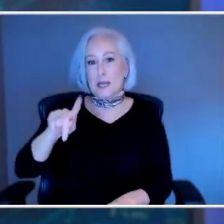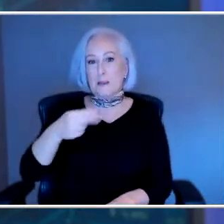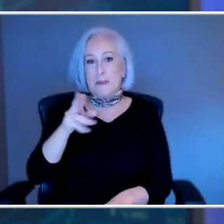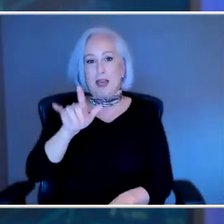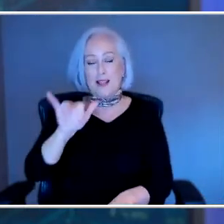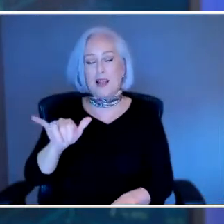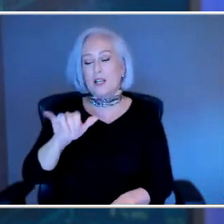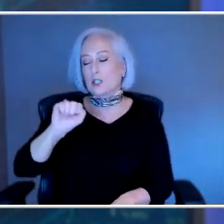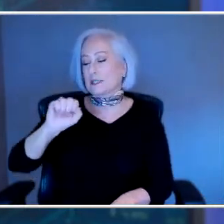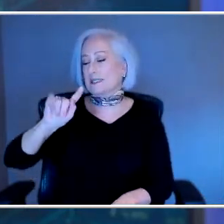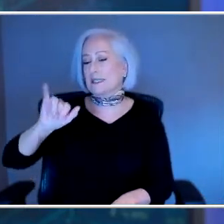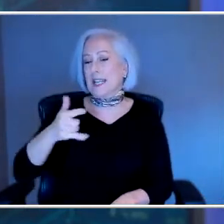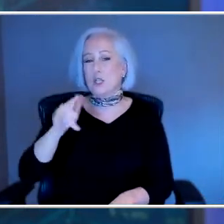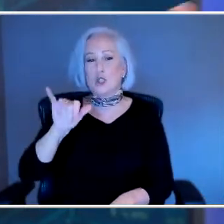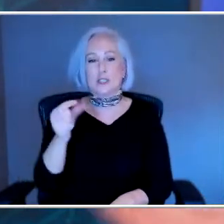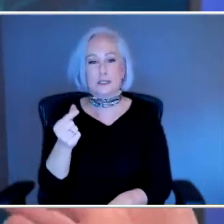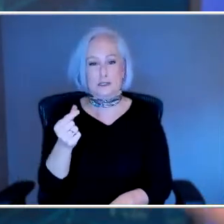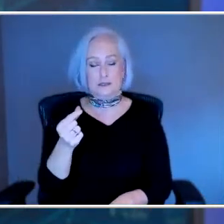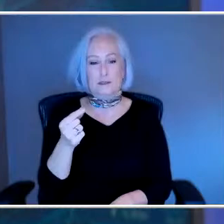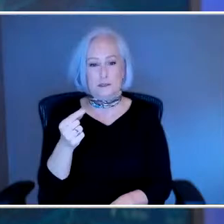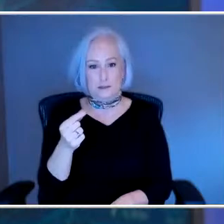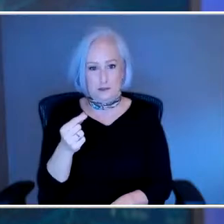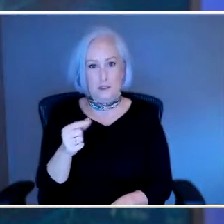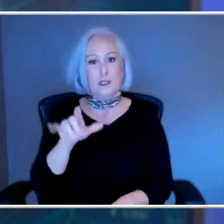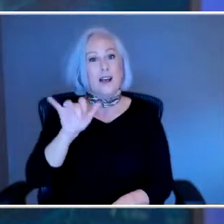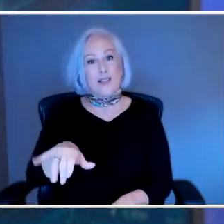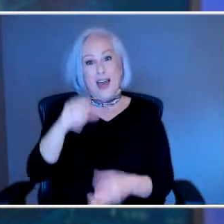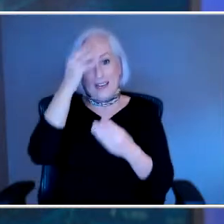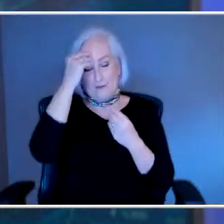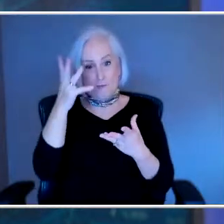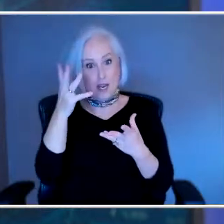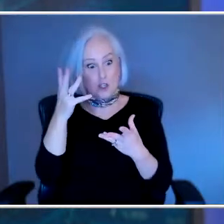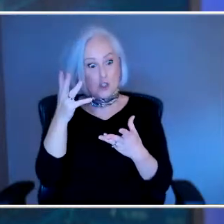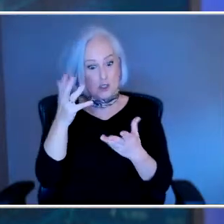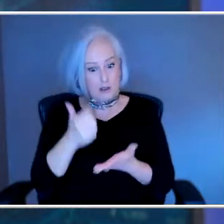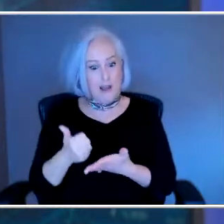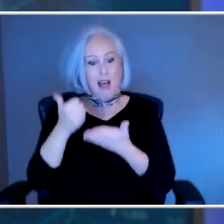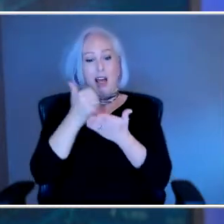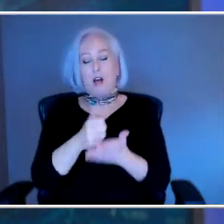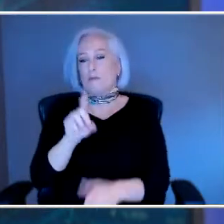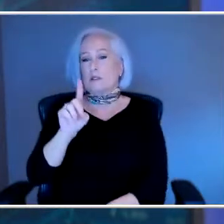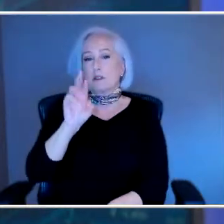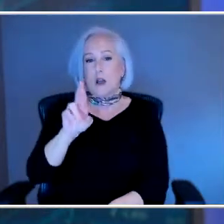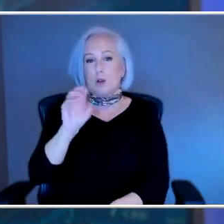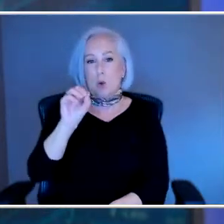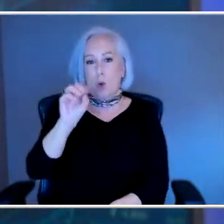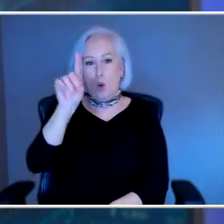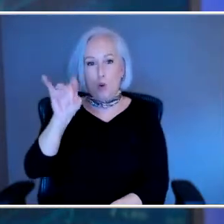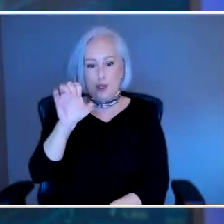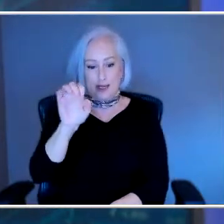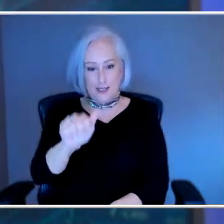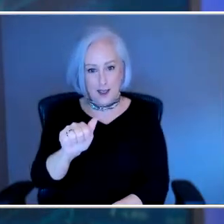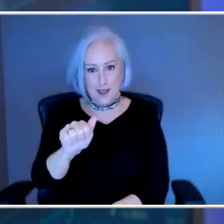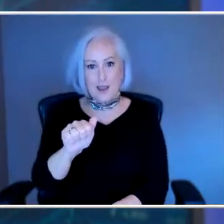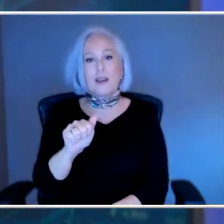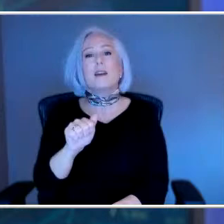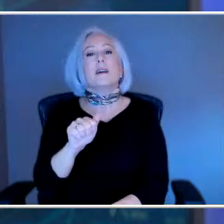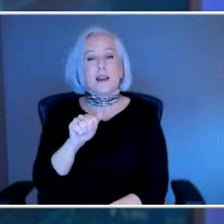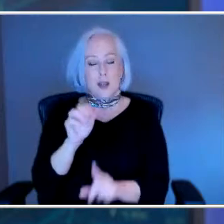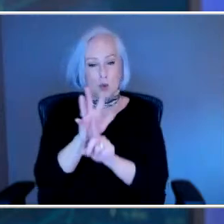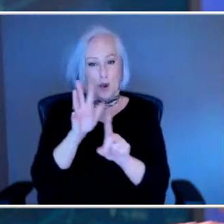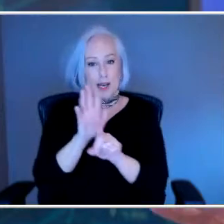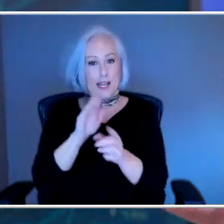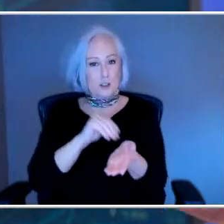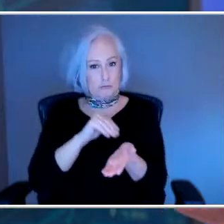And again, that lymph node information is more information that helps Dr. O'Day as well as the radiation oncologist continue the treatment plan to make sure that